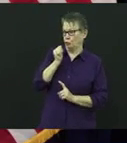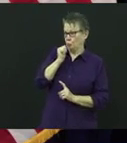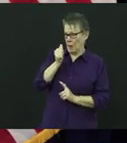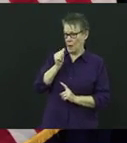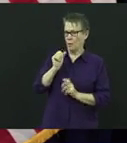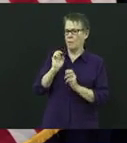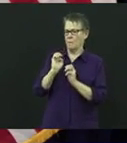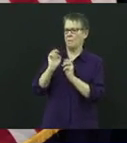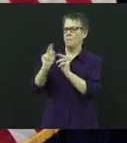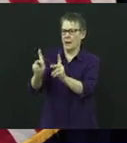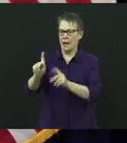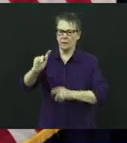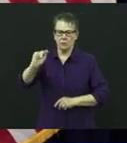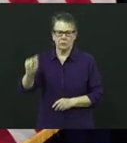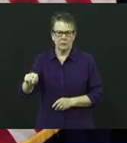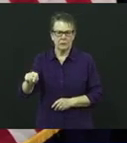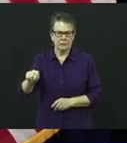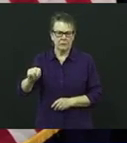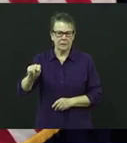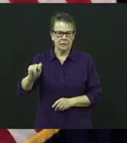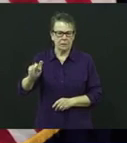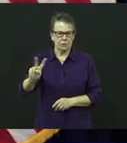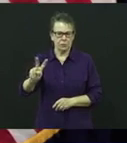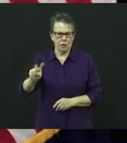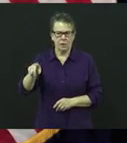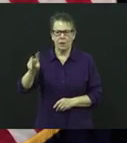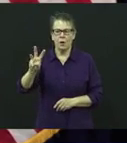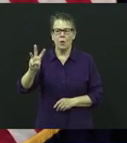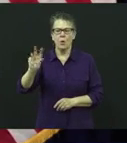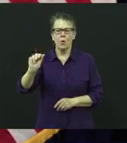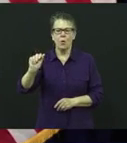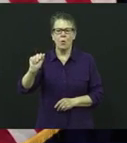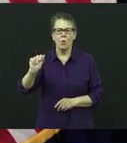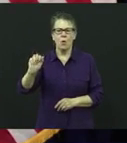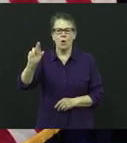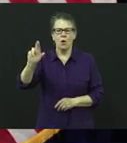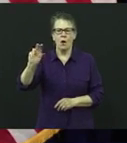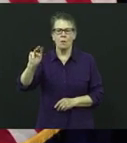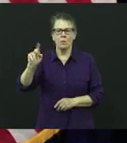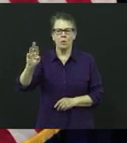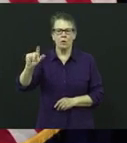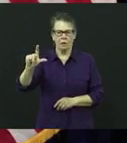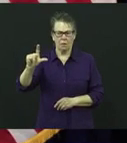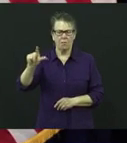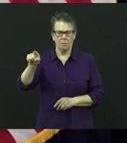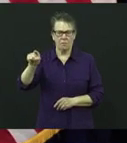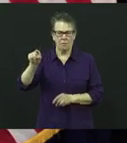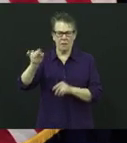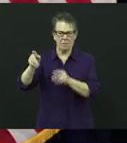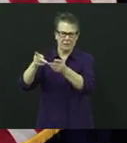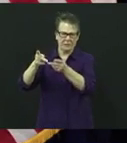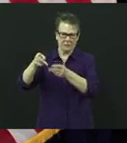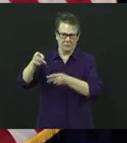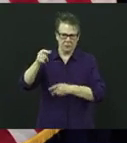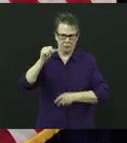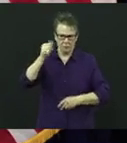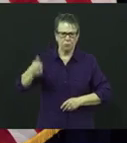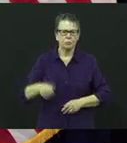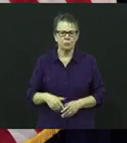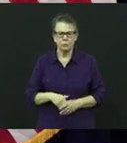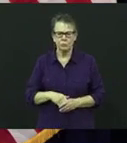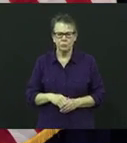Memorial. And so we'll be trying to give you at least 1 day's advance notice as to where you will find us. As